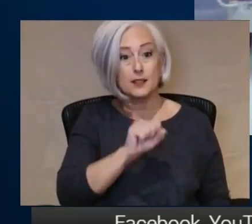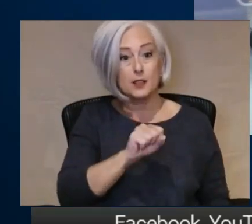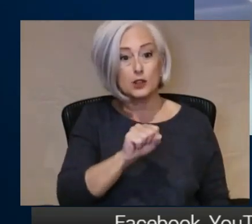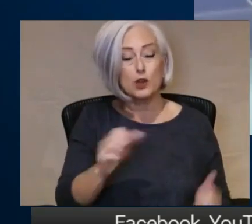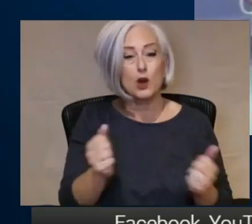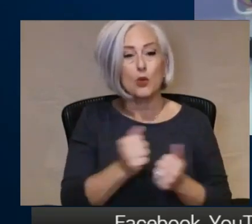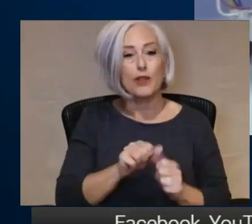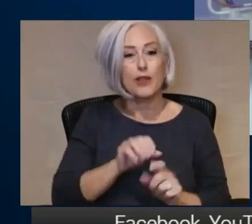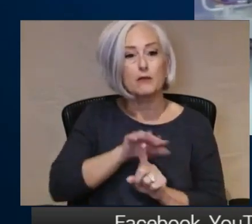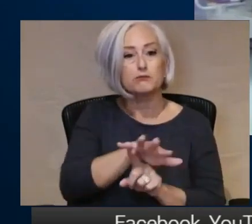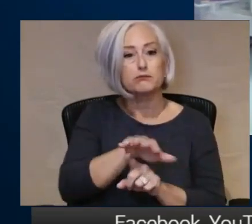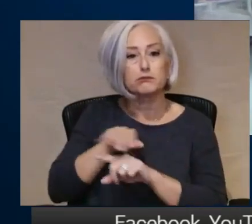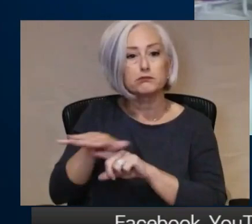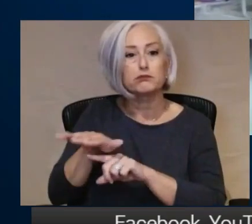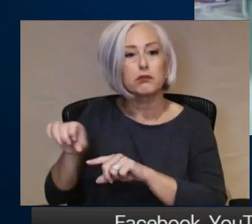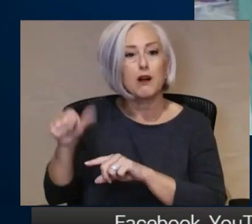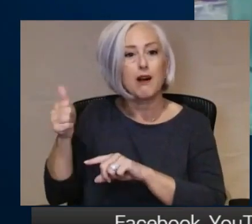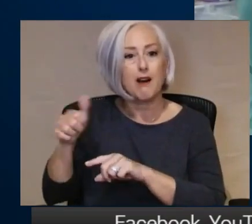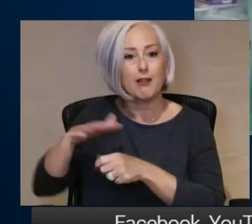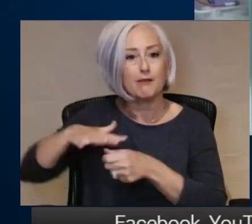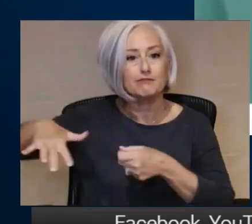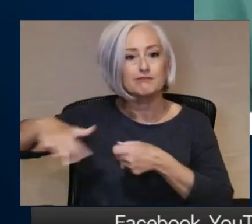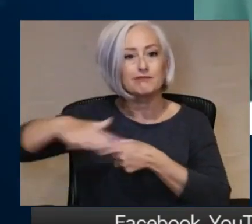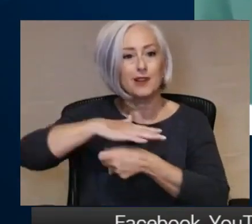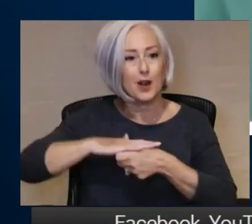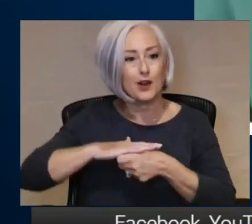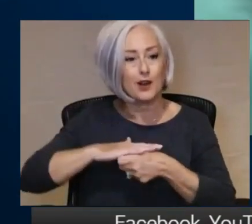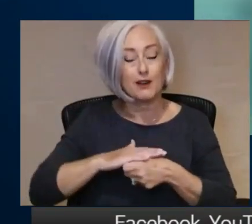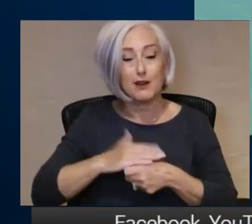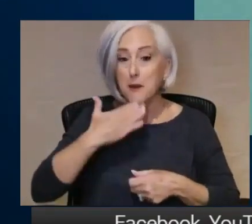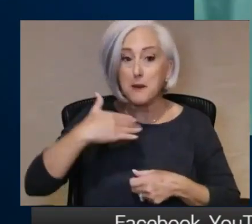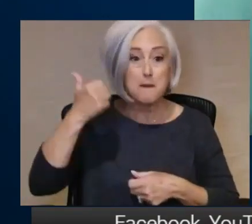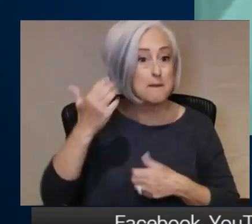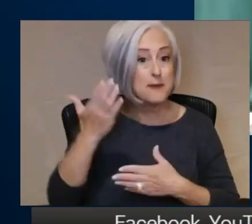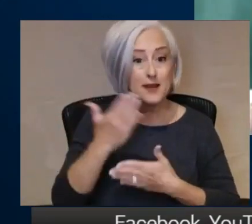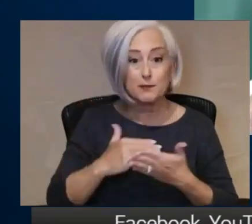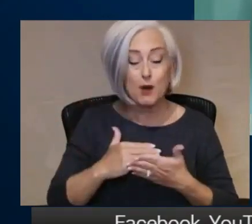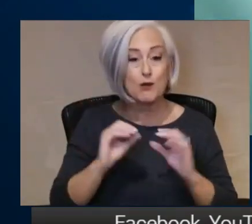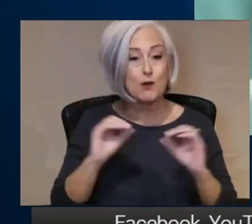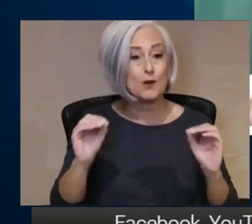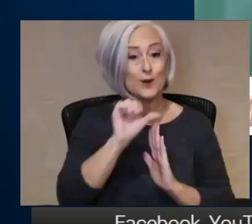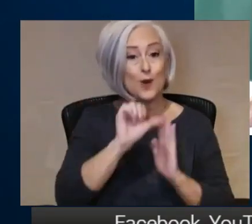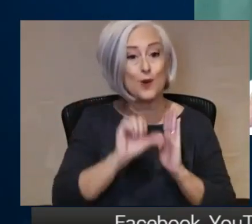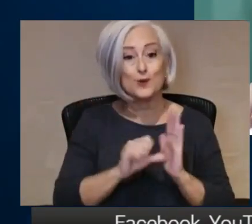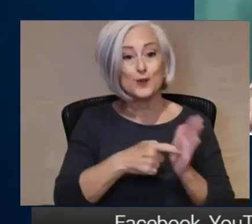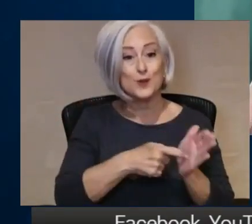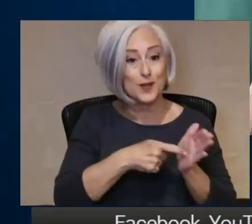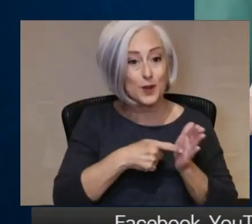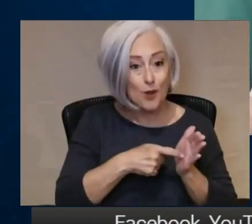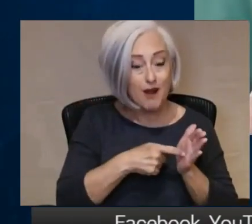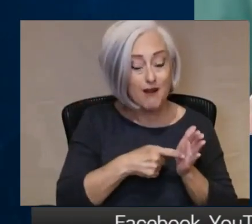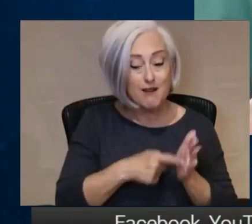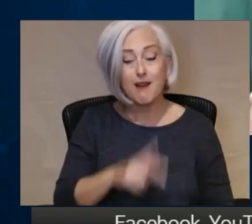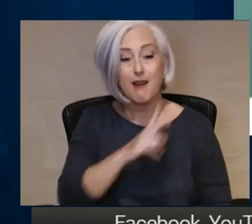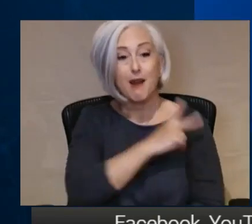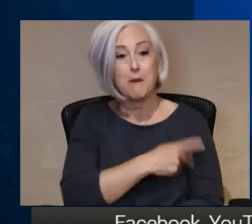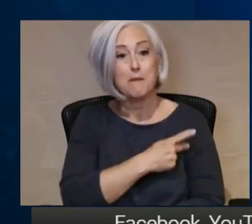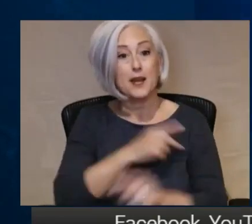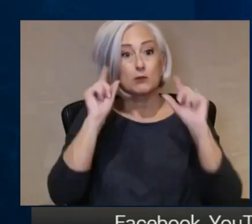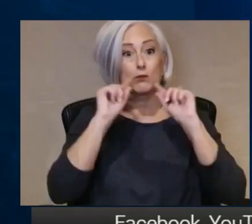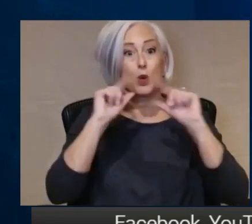best part, no surgical incisions are needed. The patient is awake the whole time and usually goes home the same